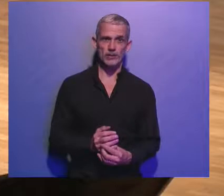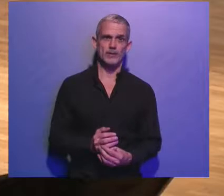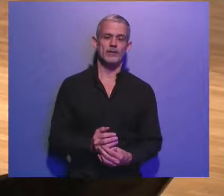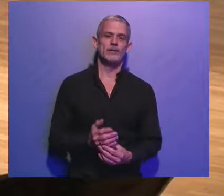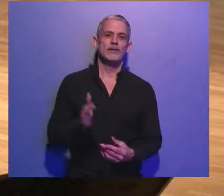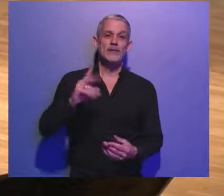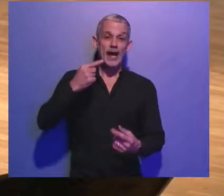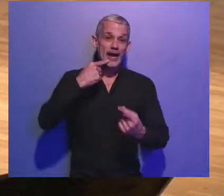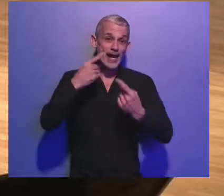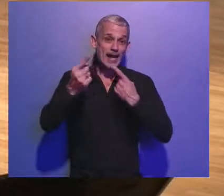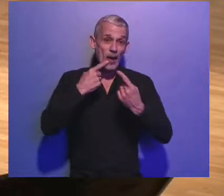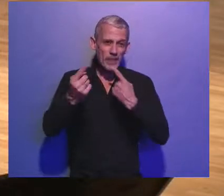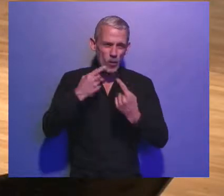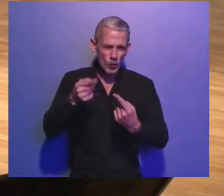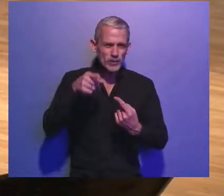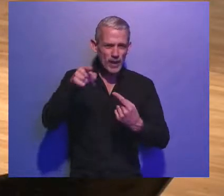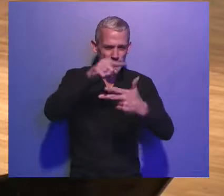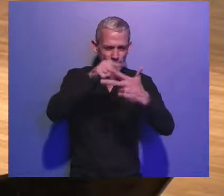I will